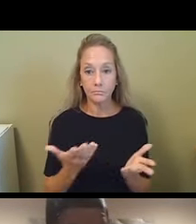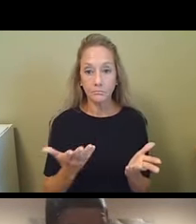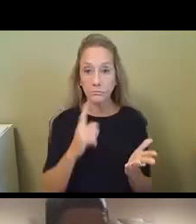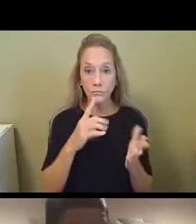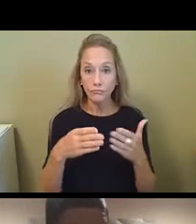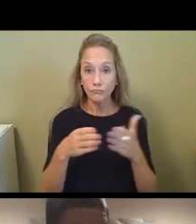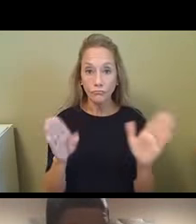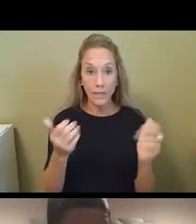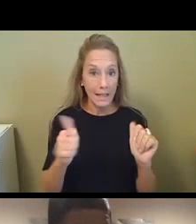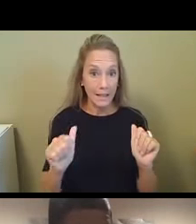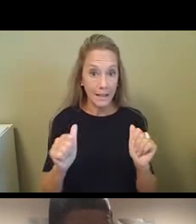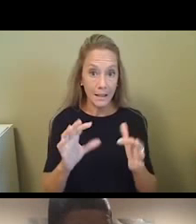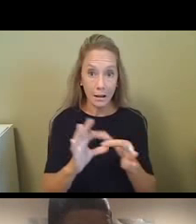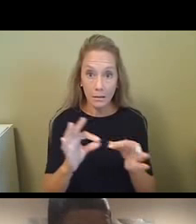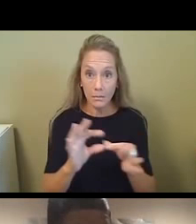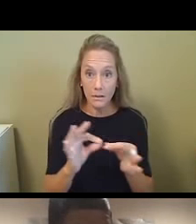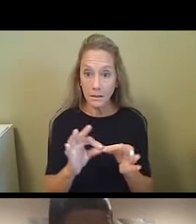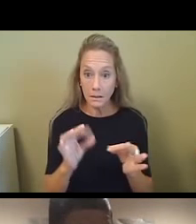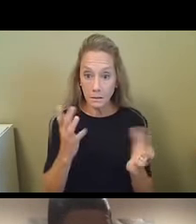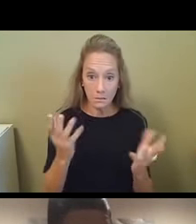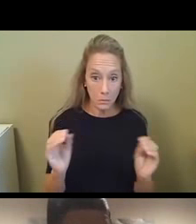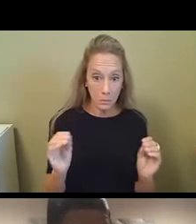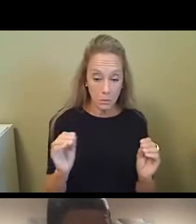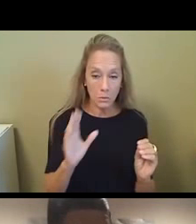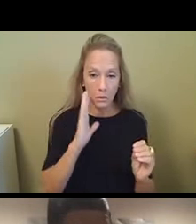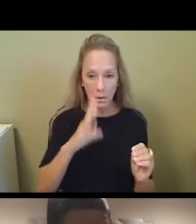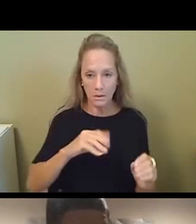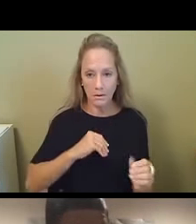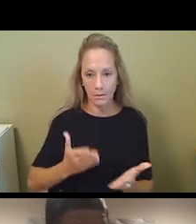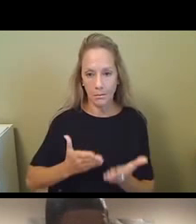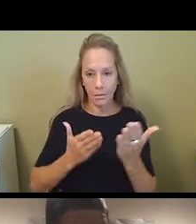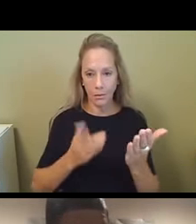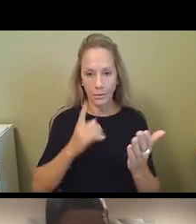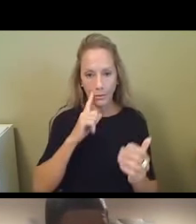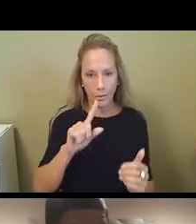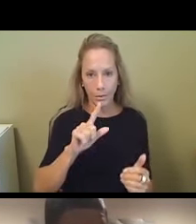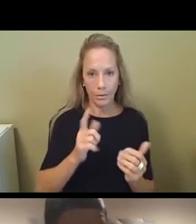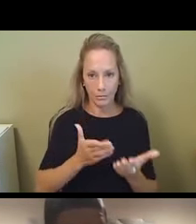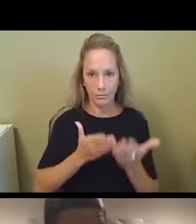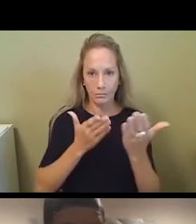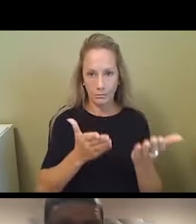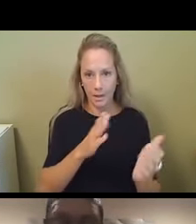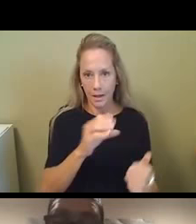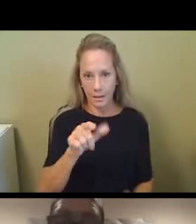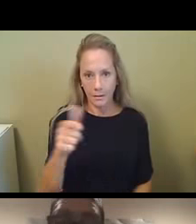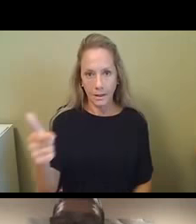about that? If not, we'll accept a motion for approval in a second.